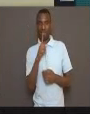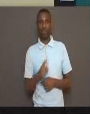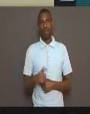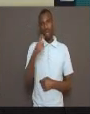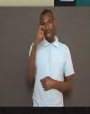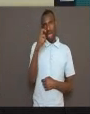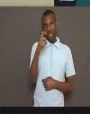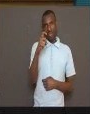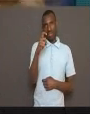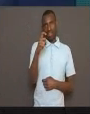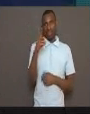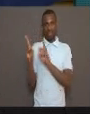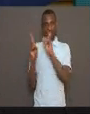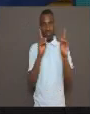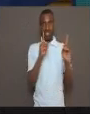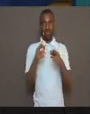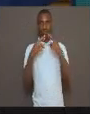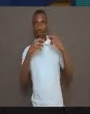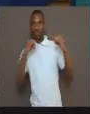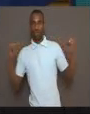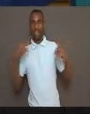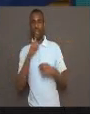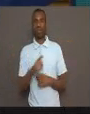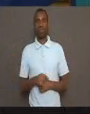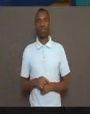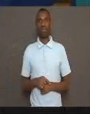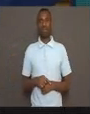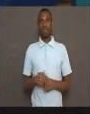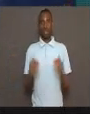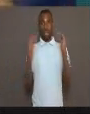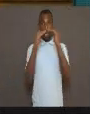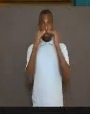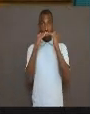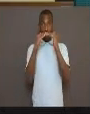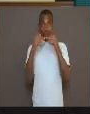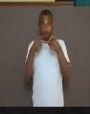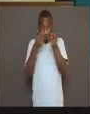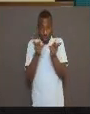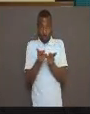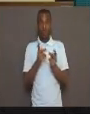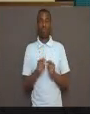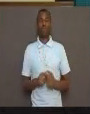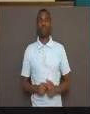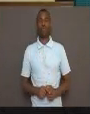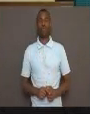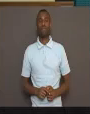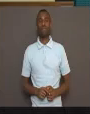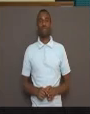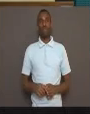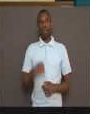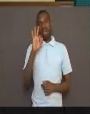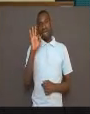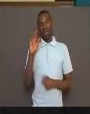is the displacement of the wire from its equilibrium position,